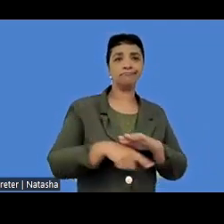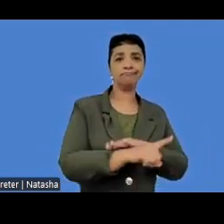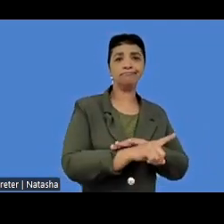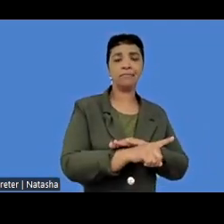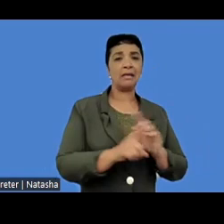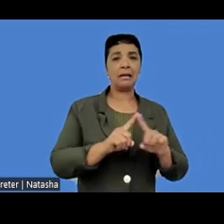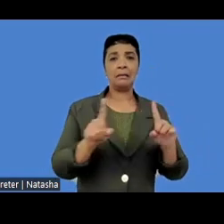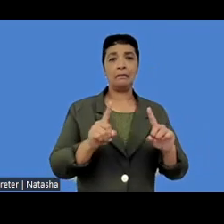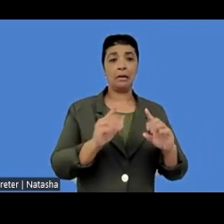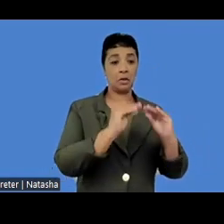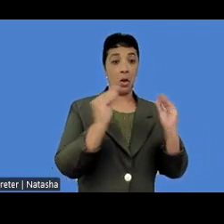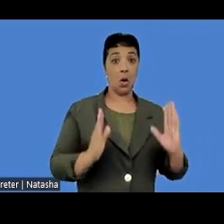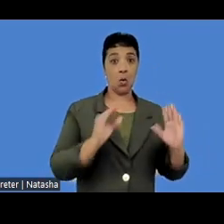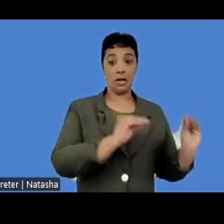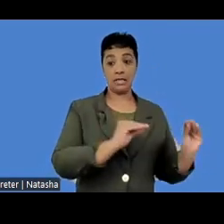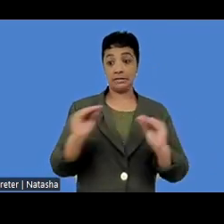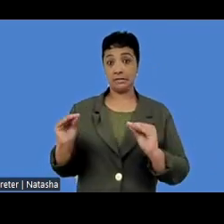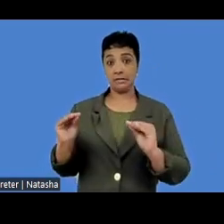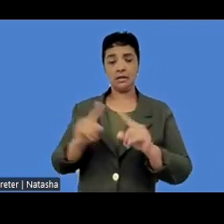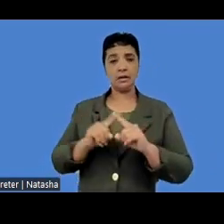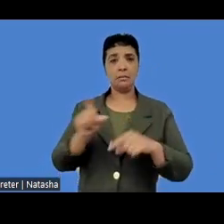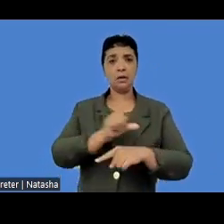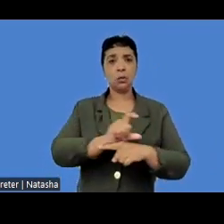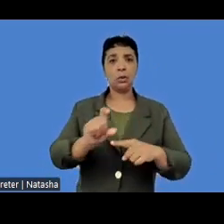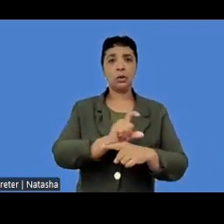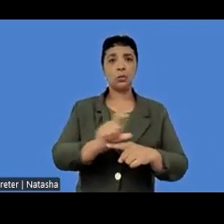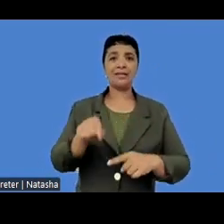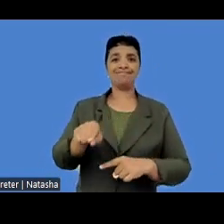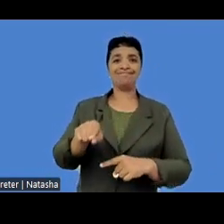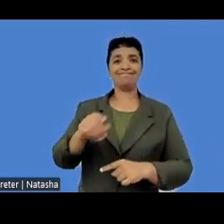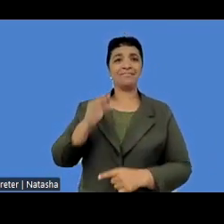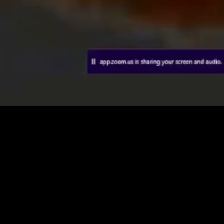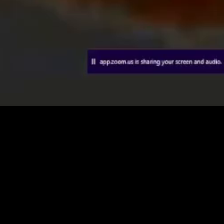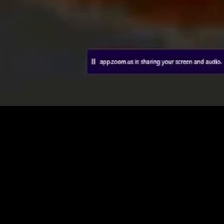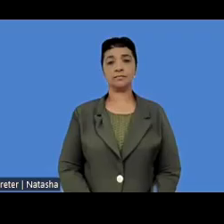unfortunately, after several weeks, this girl died because